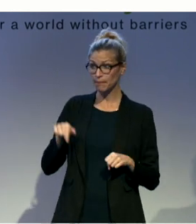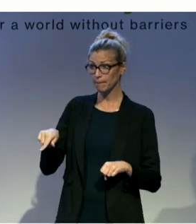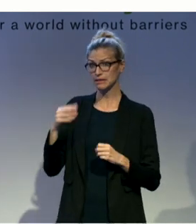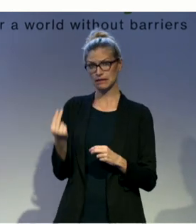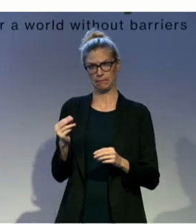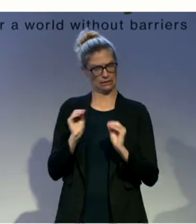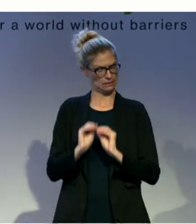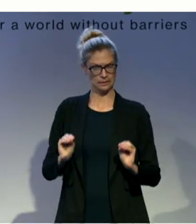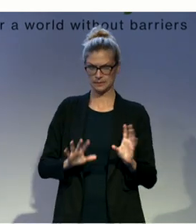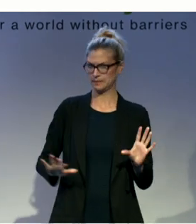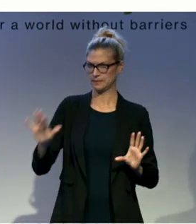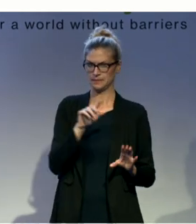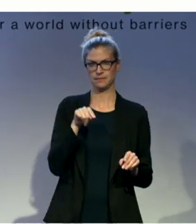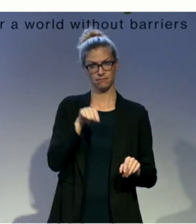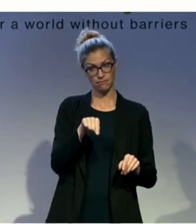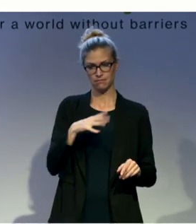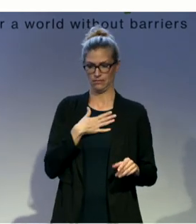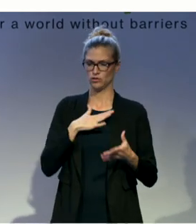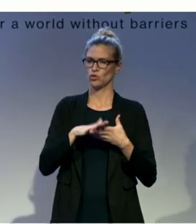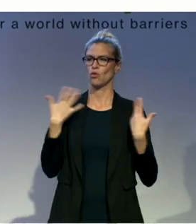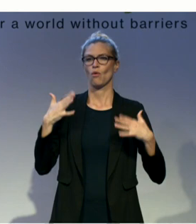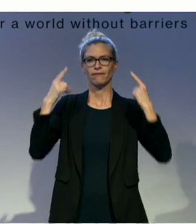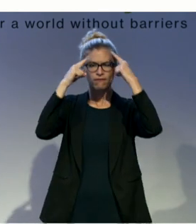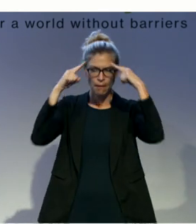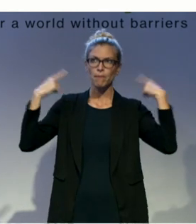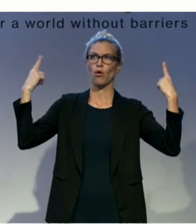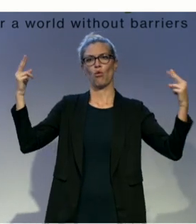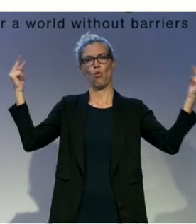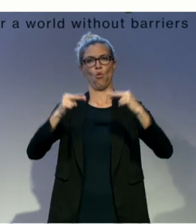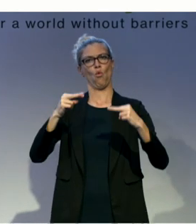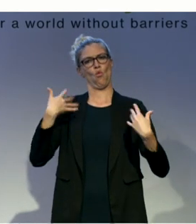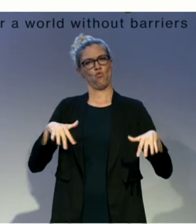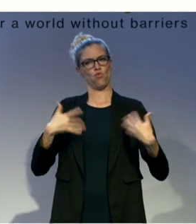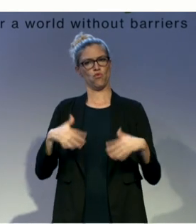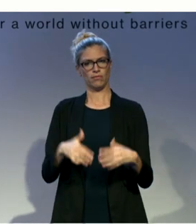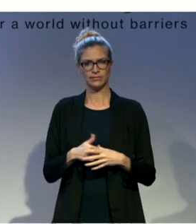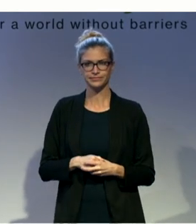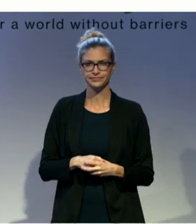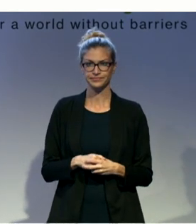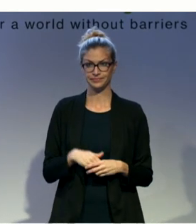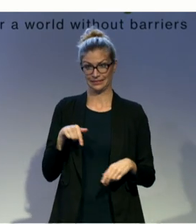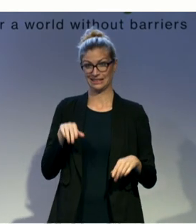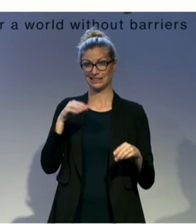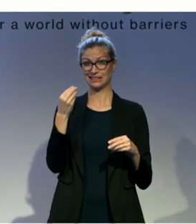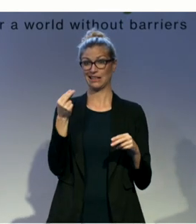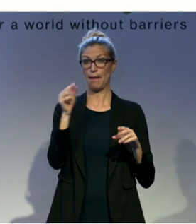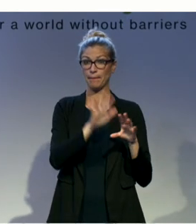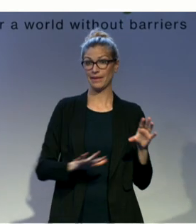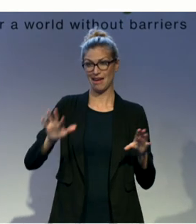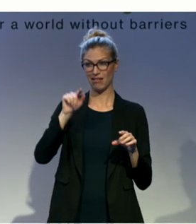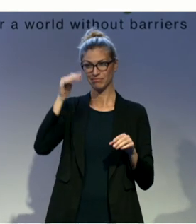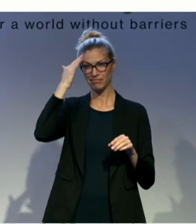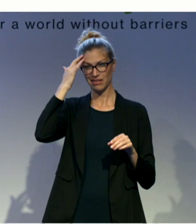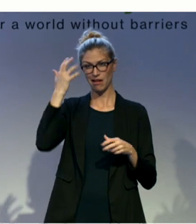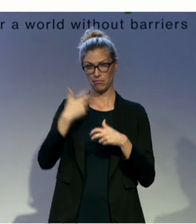the most famous special school in Serbia and in the region. Traditionally in Serbia, people with intellectual disabilities are placed or